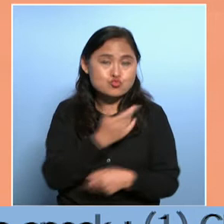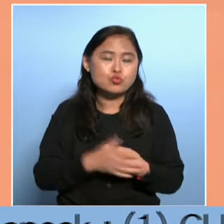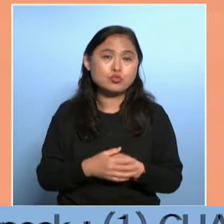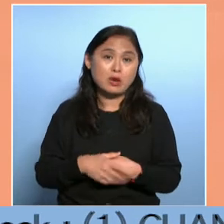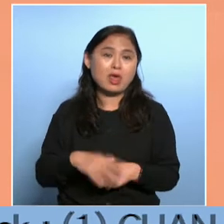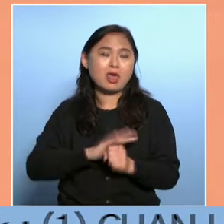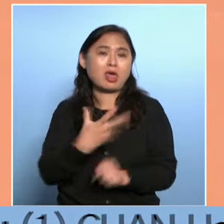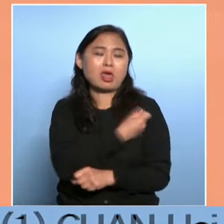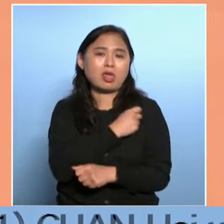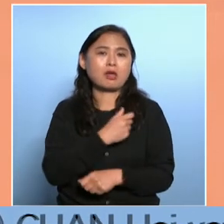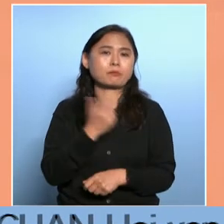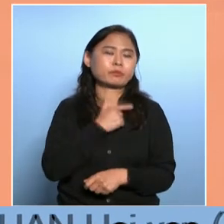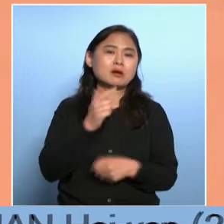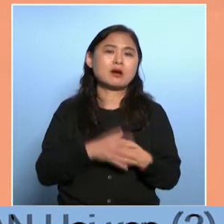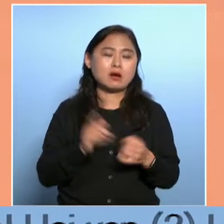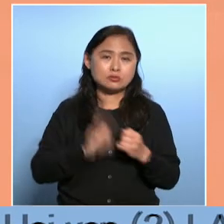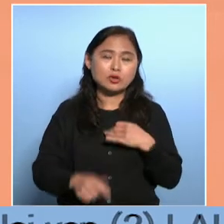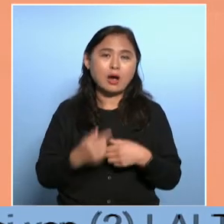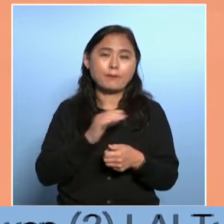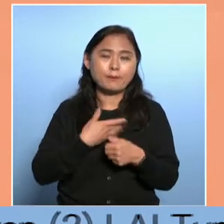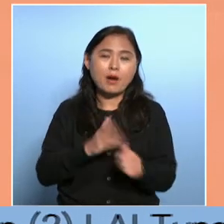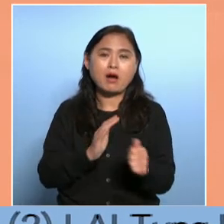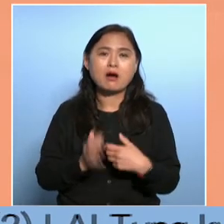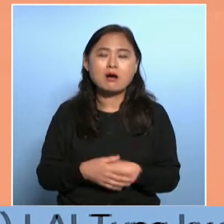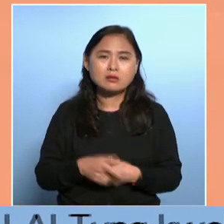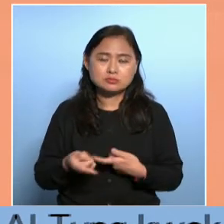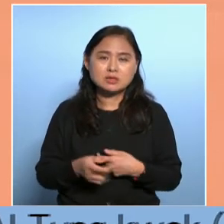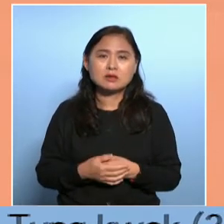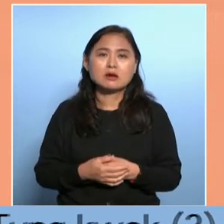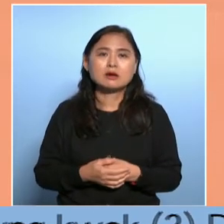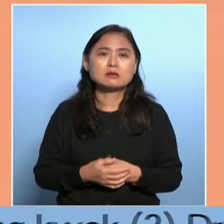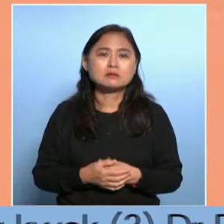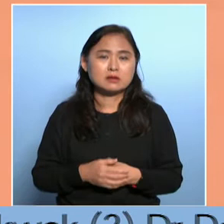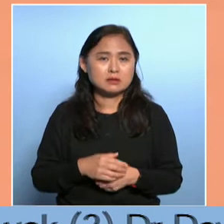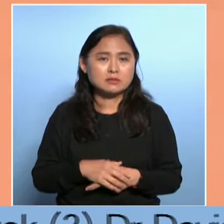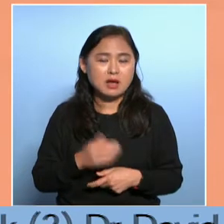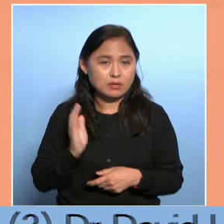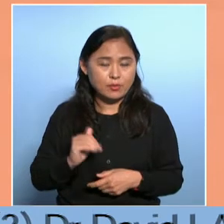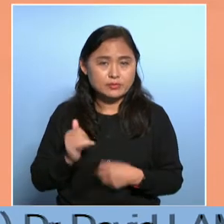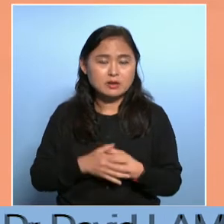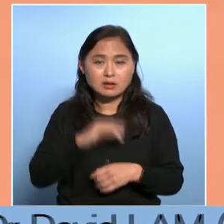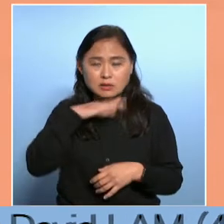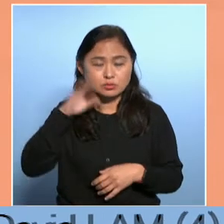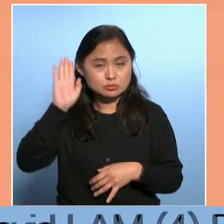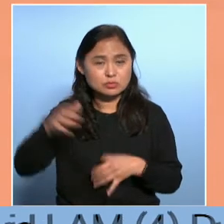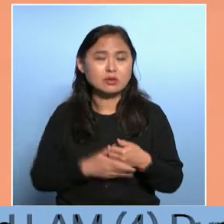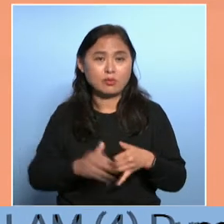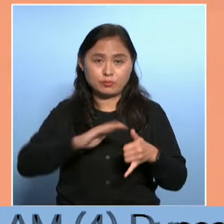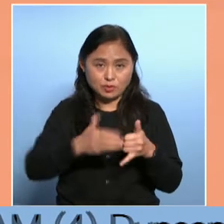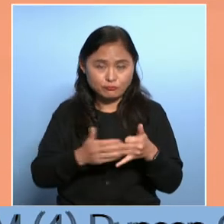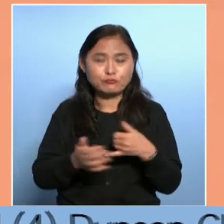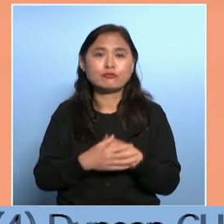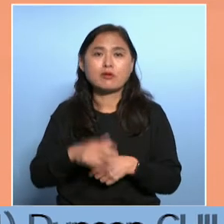also, the law has been amended so that an employee who's been dismissed because